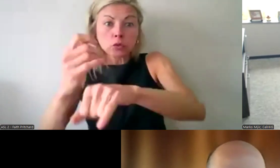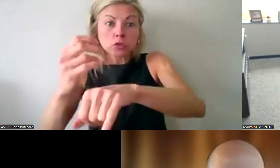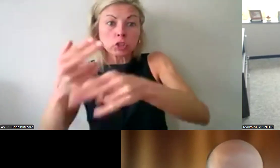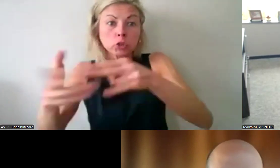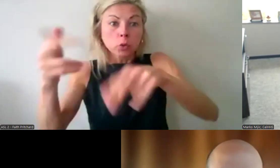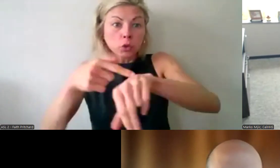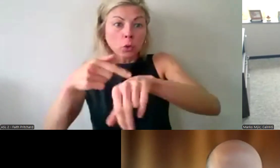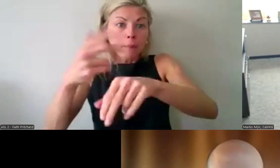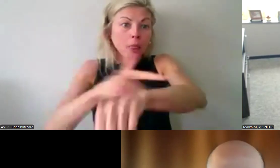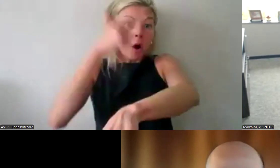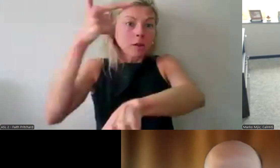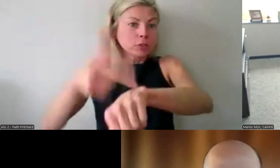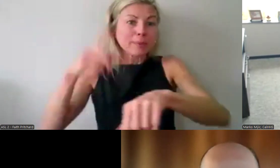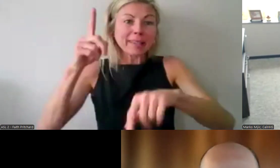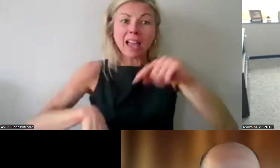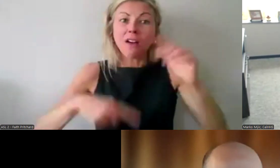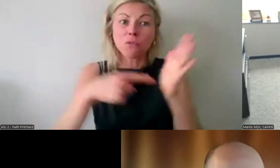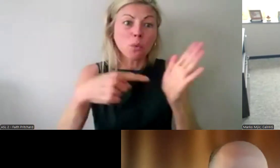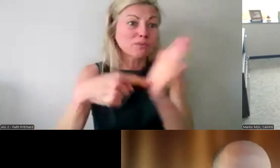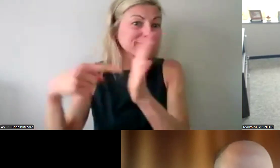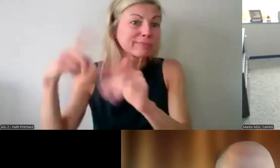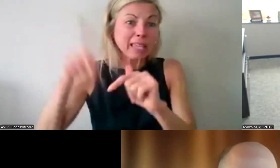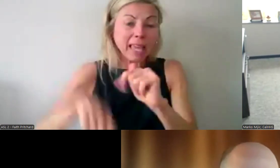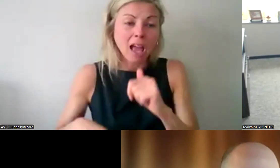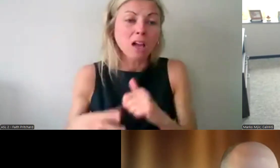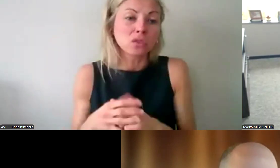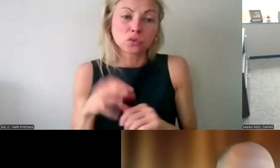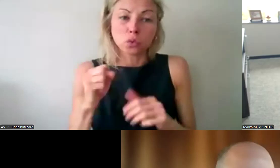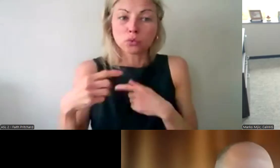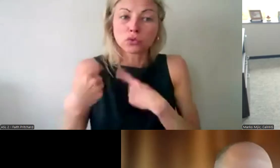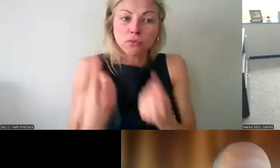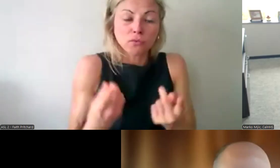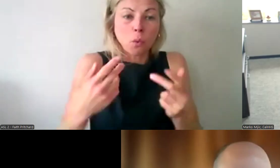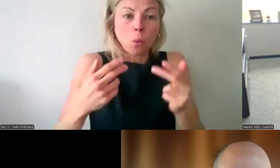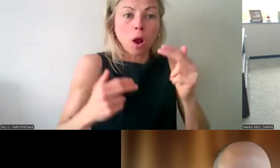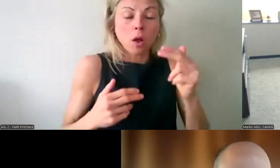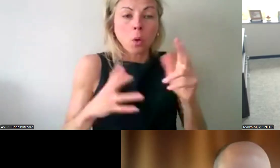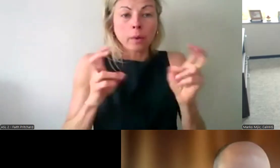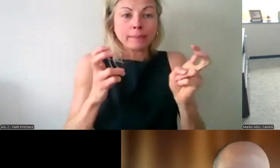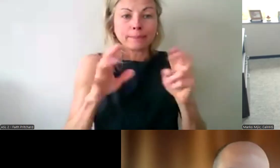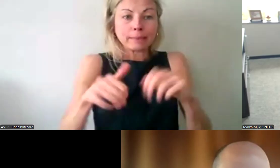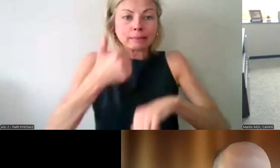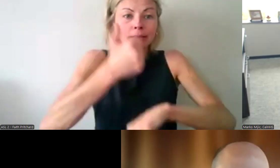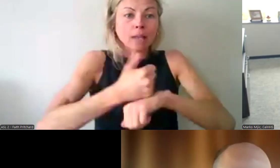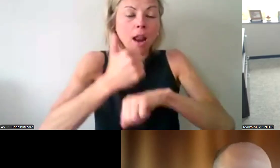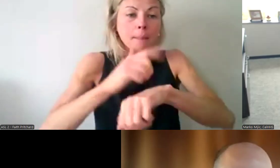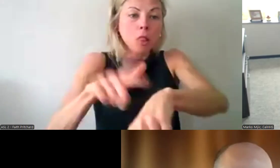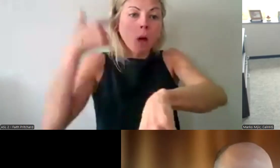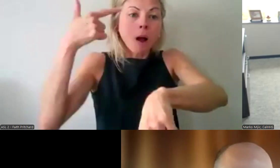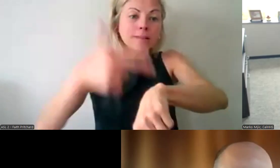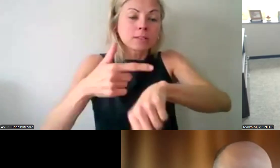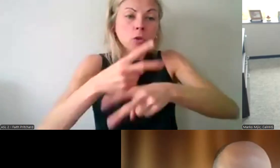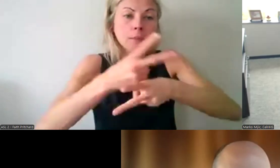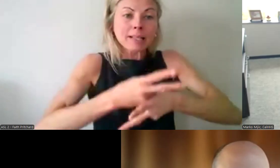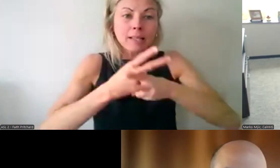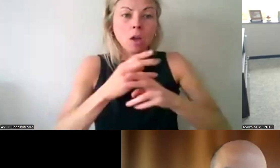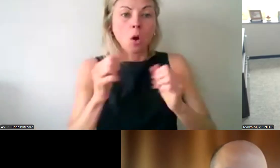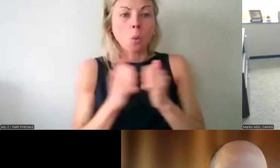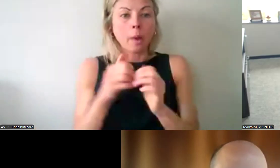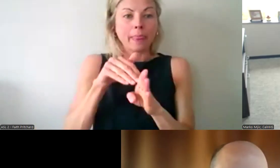pay for it. So we want to create a system where they can pay for it. And so far, we've built our long-term care system with a bias towards care in the